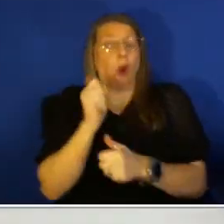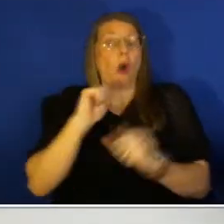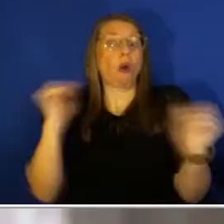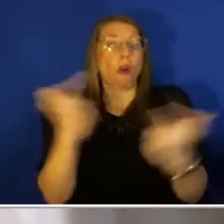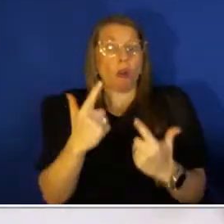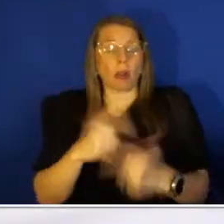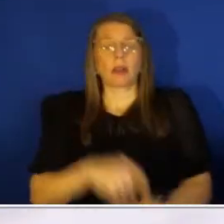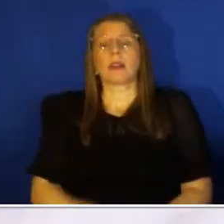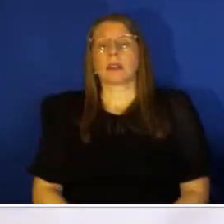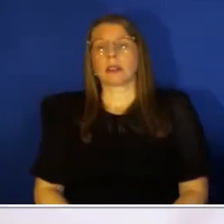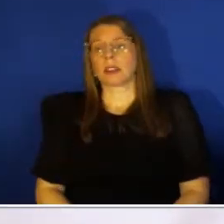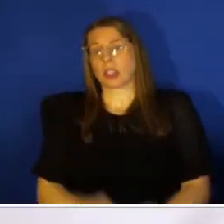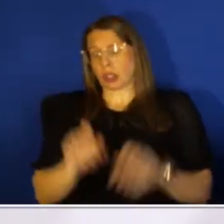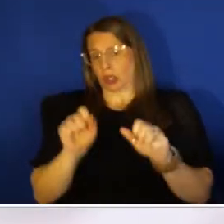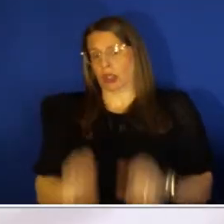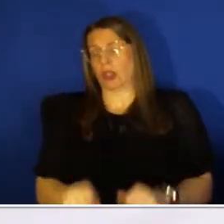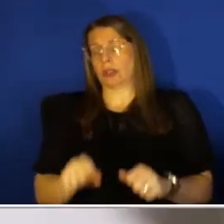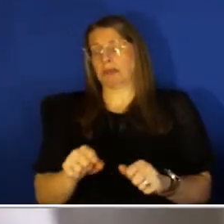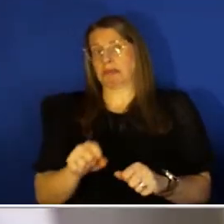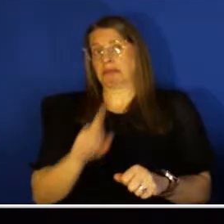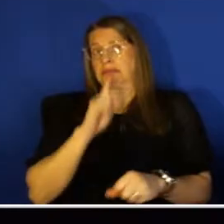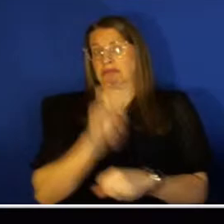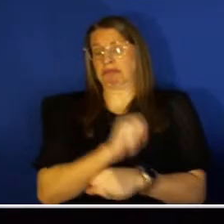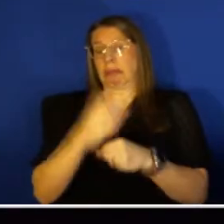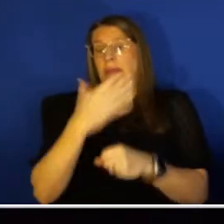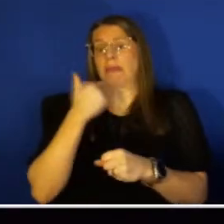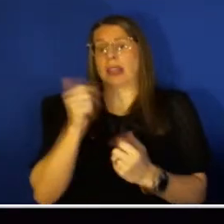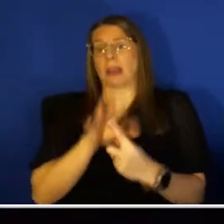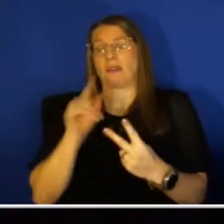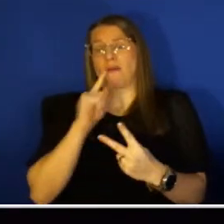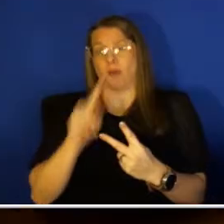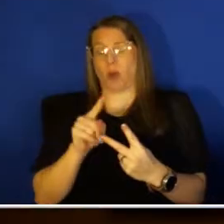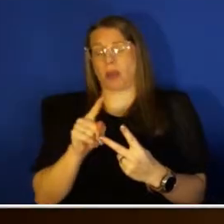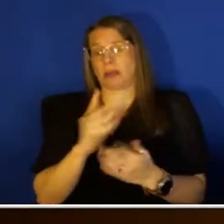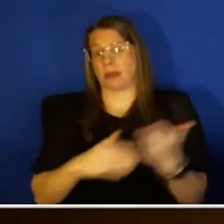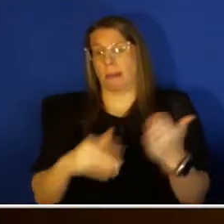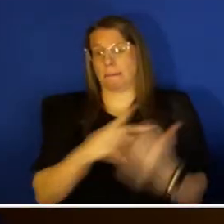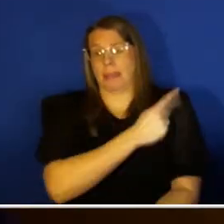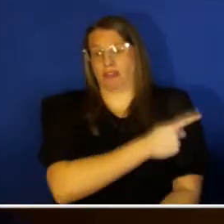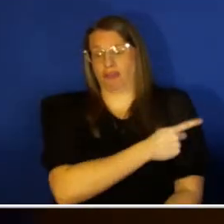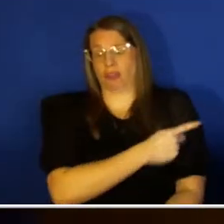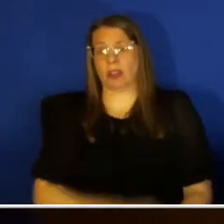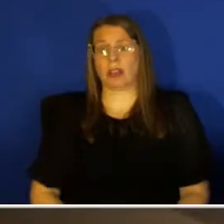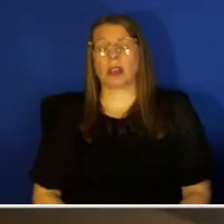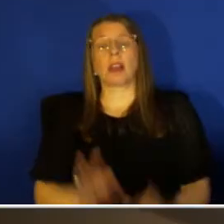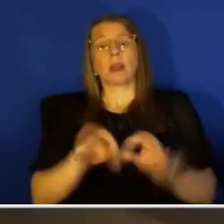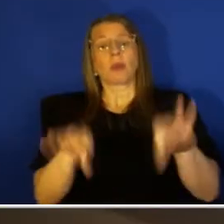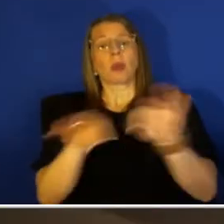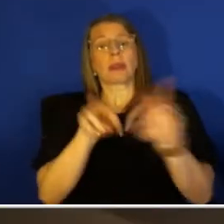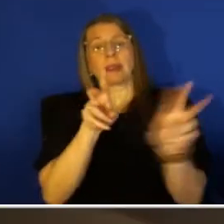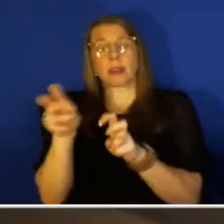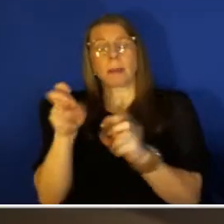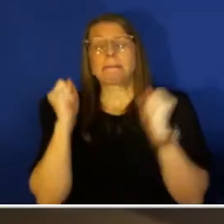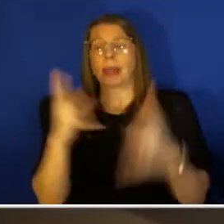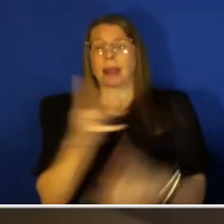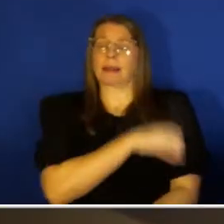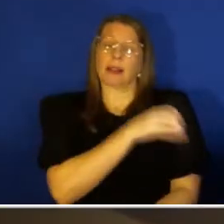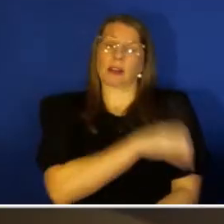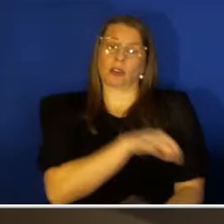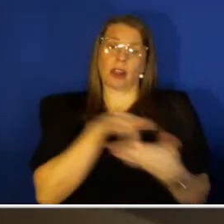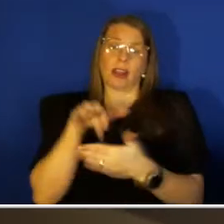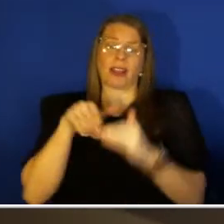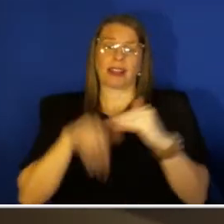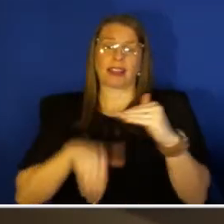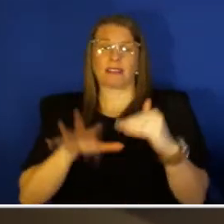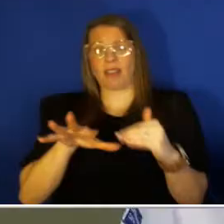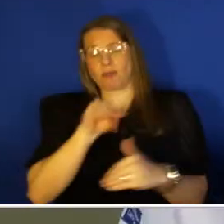so it could actually be the best option for some patients. I think the other really important issue, many clinical trials have only less than 5%